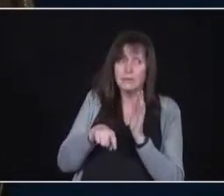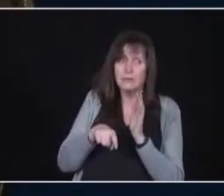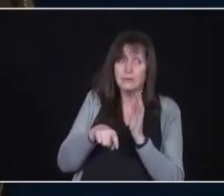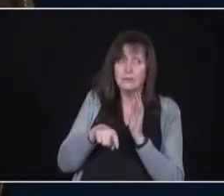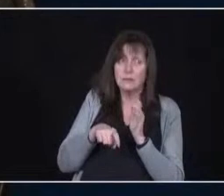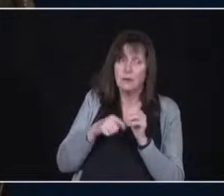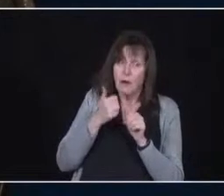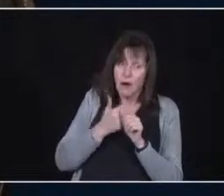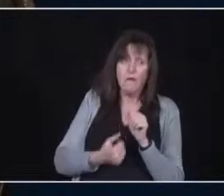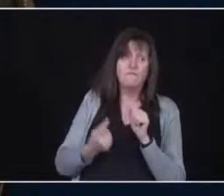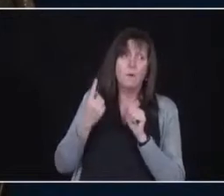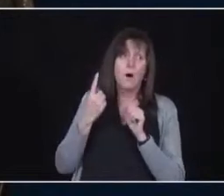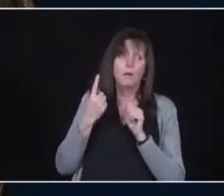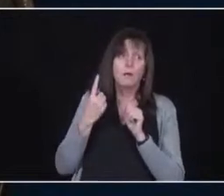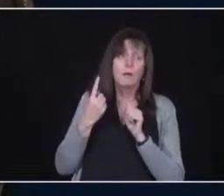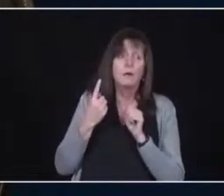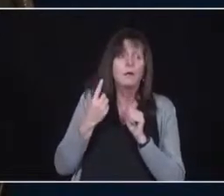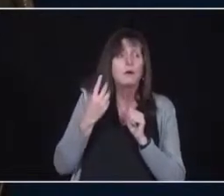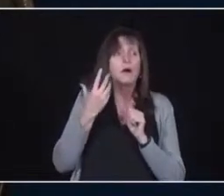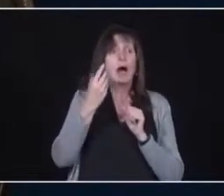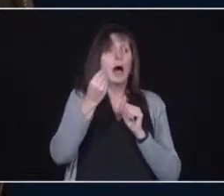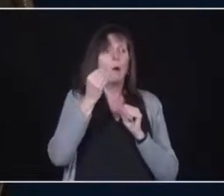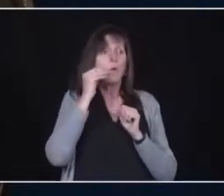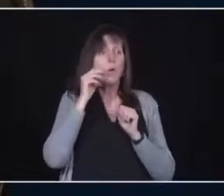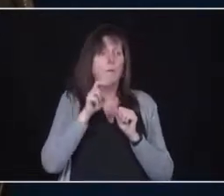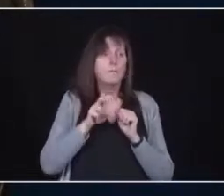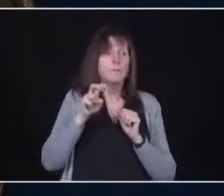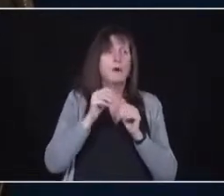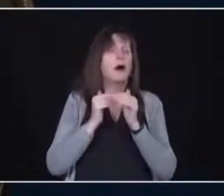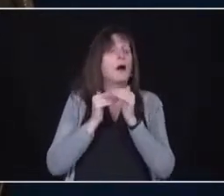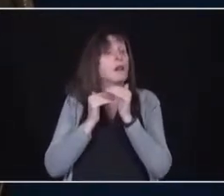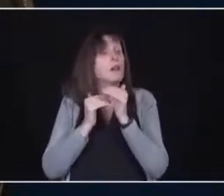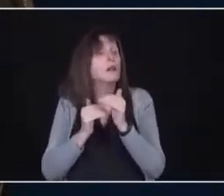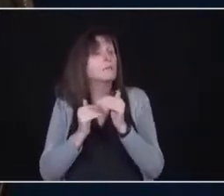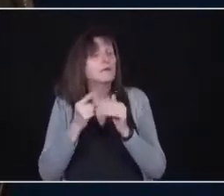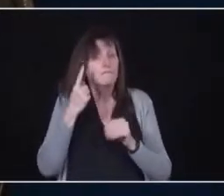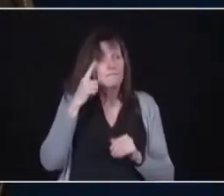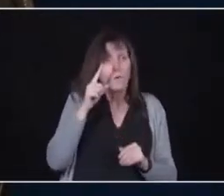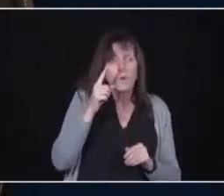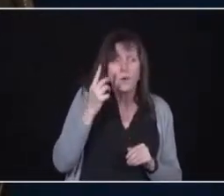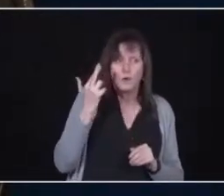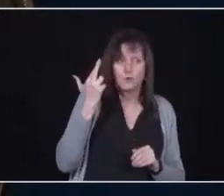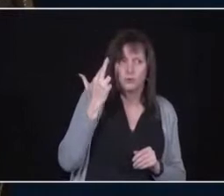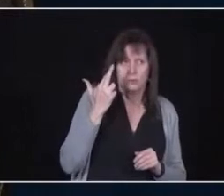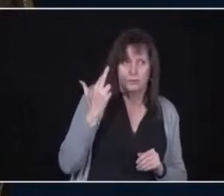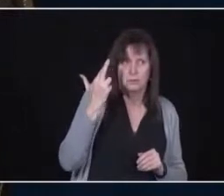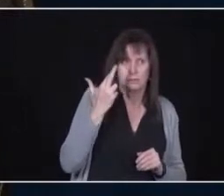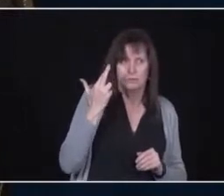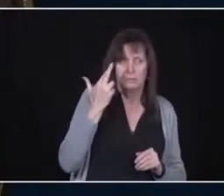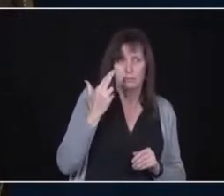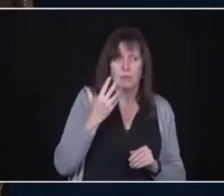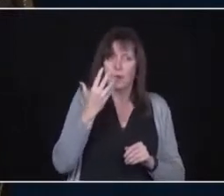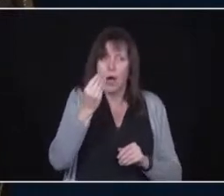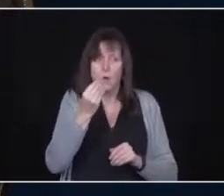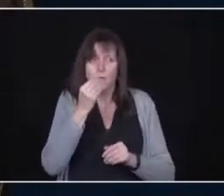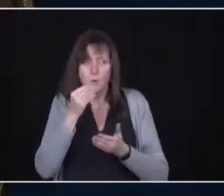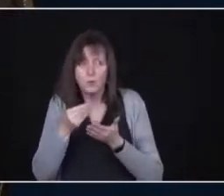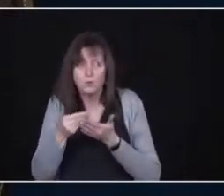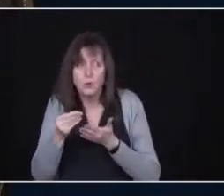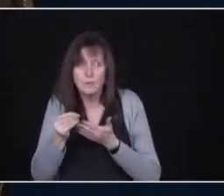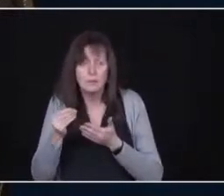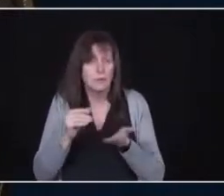trips outside of the home to permitted purposes only, such as going to the grocery store or pharmacy, medical